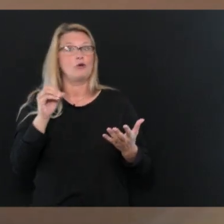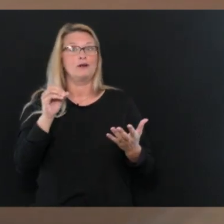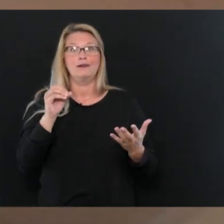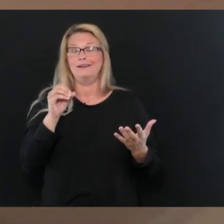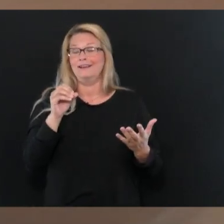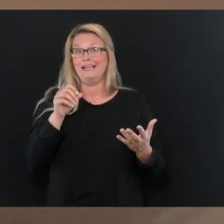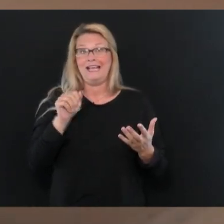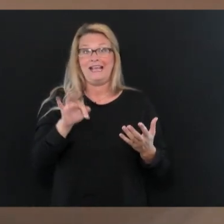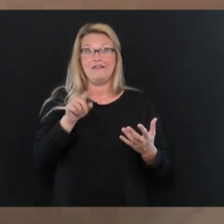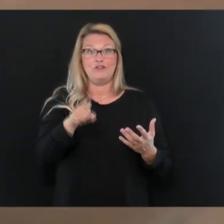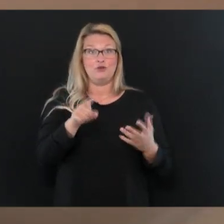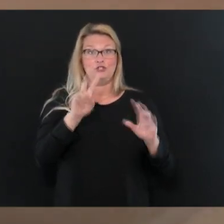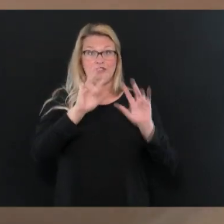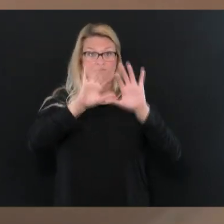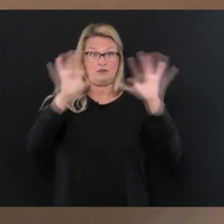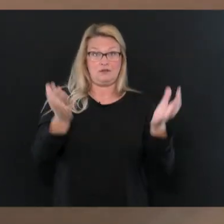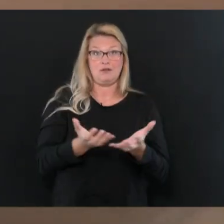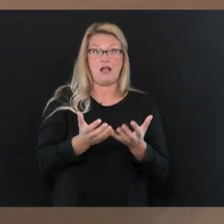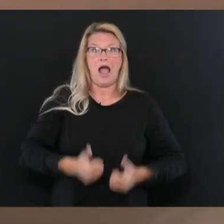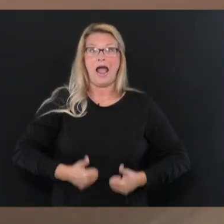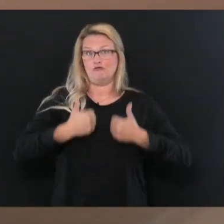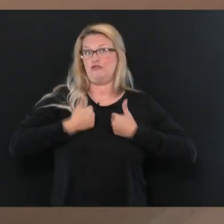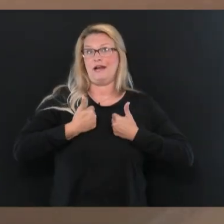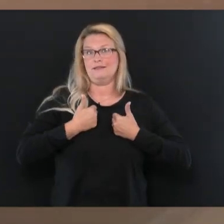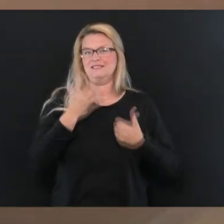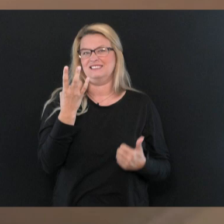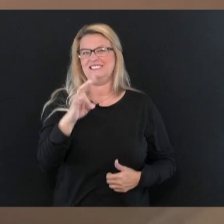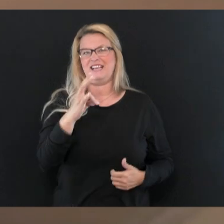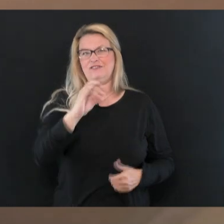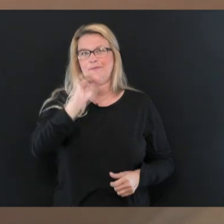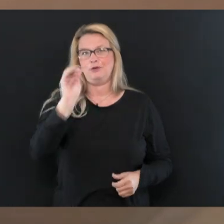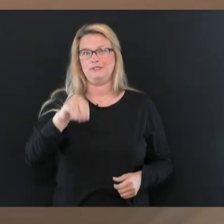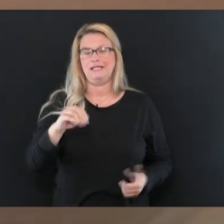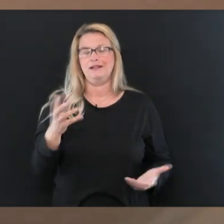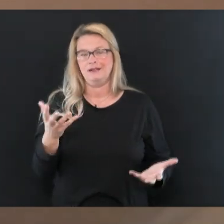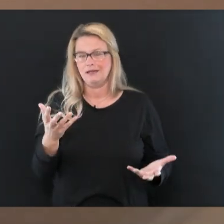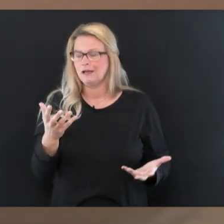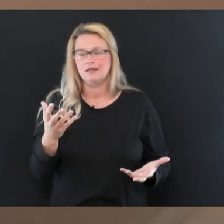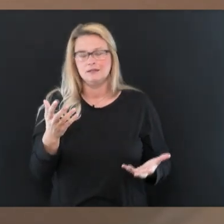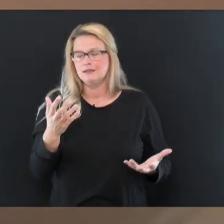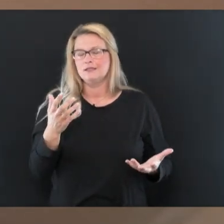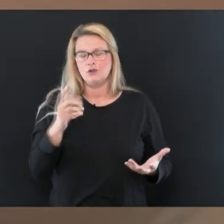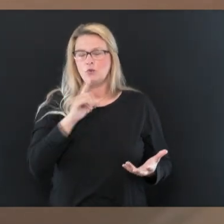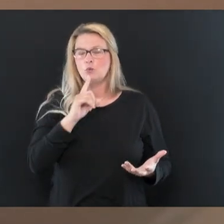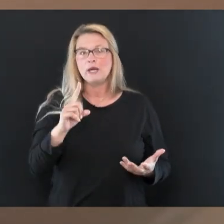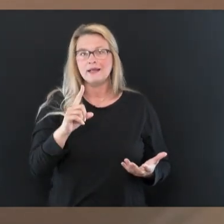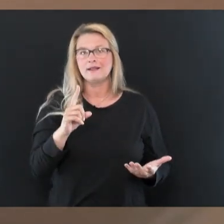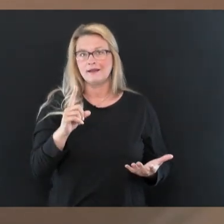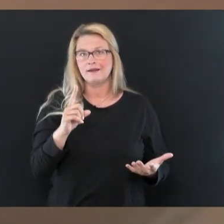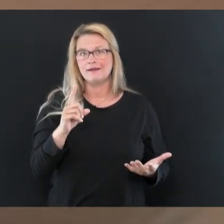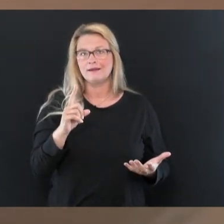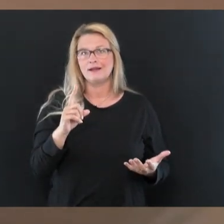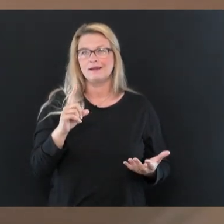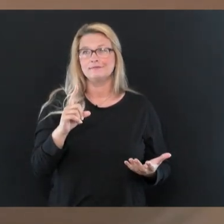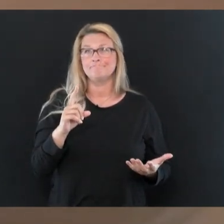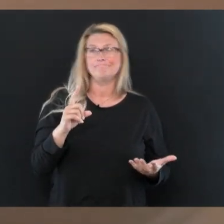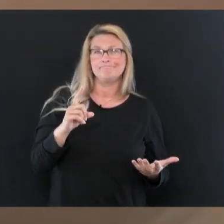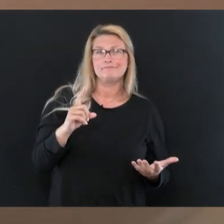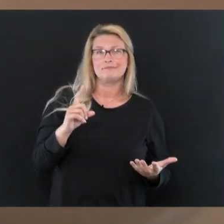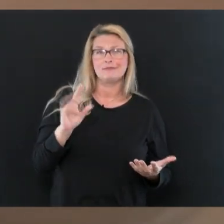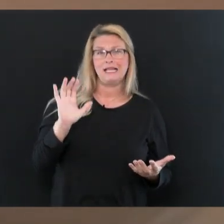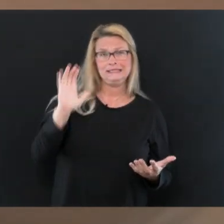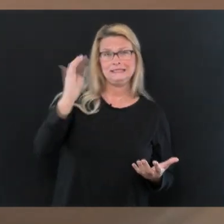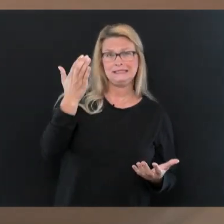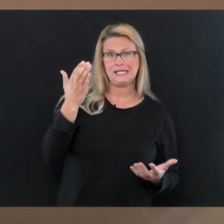at family, but just looked at an address, it was 17% in China. So ultimately, the likelihood of